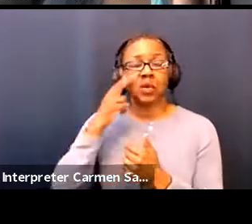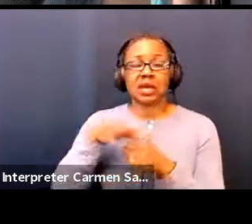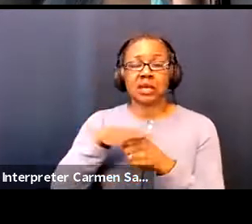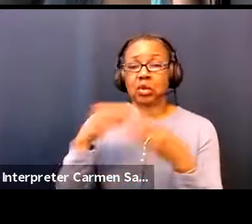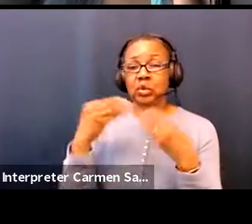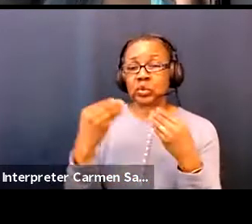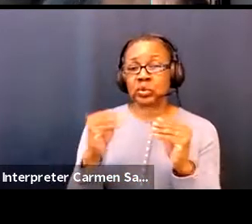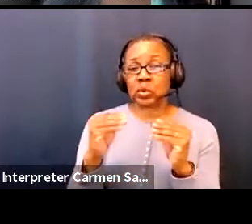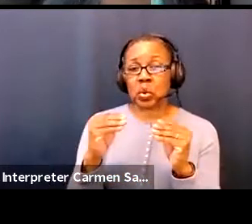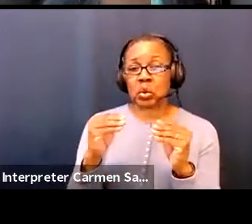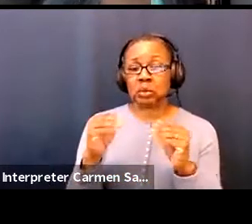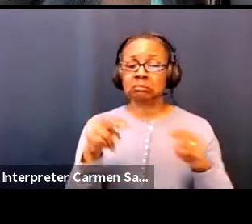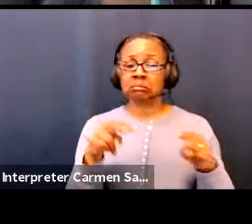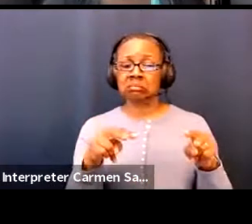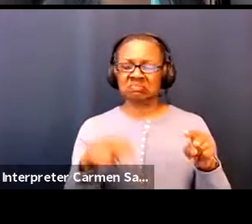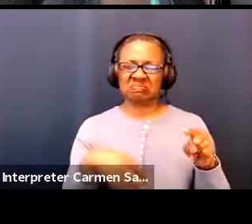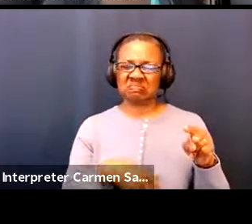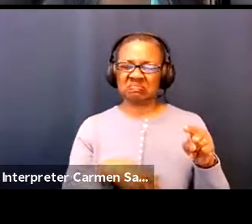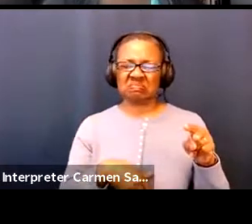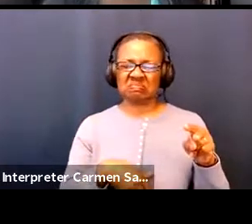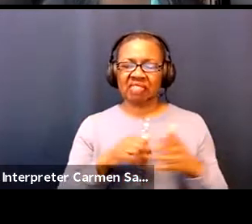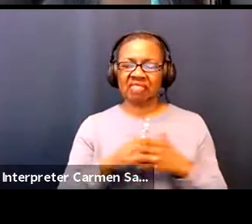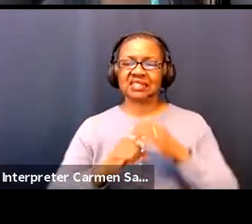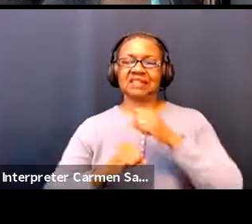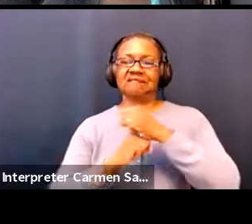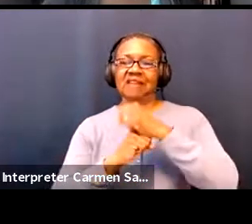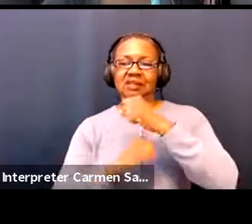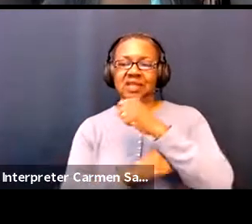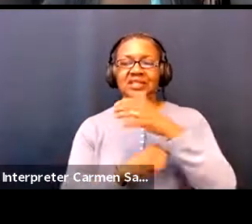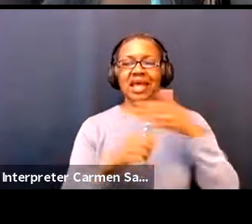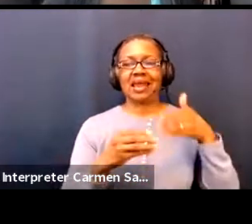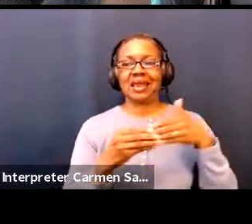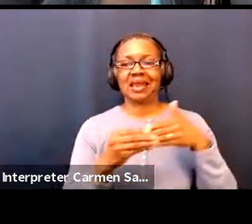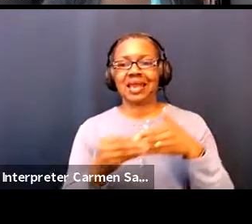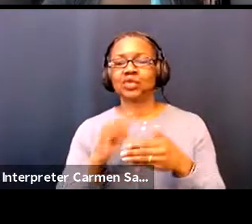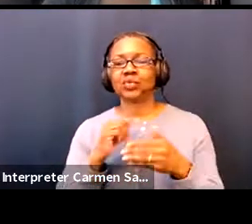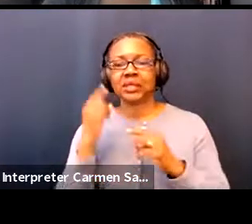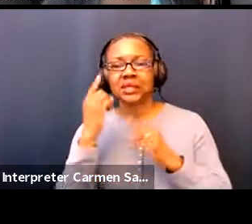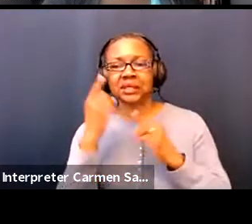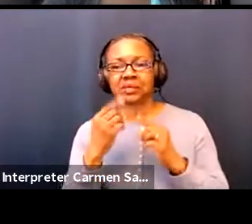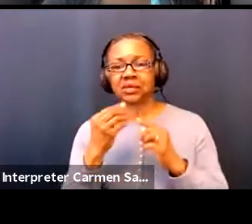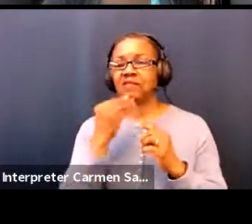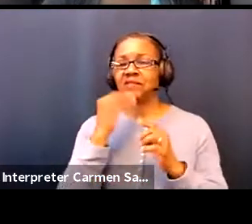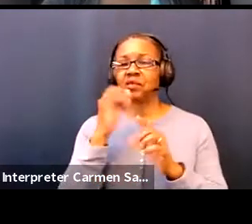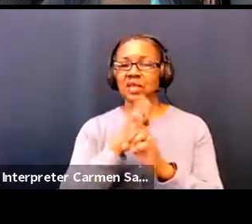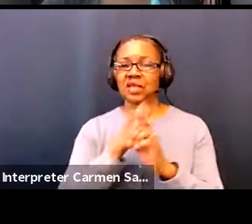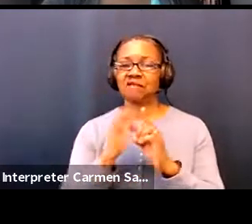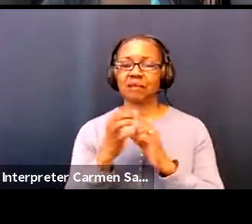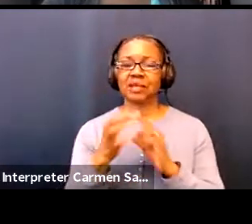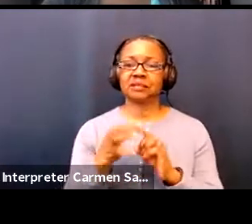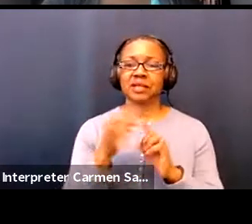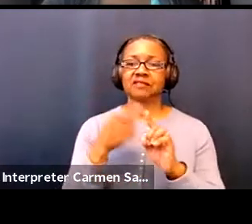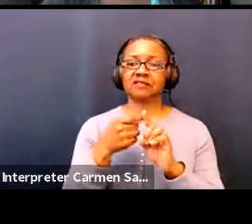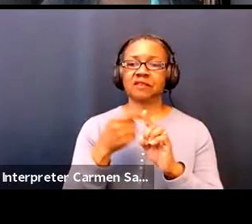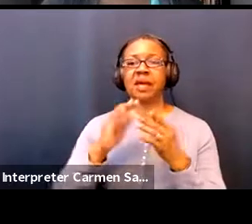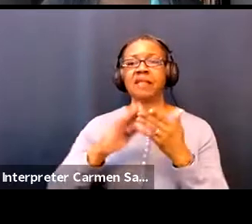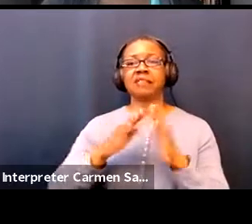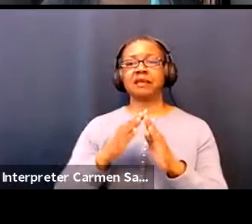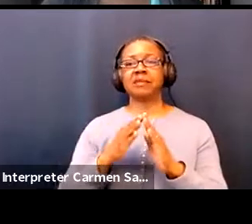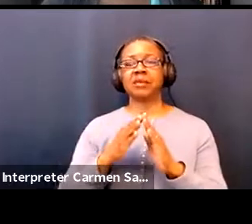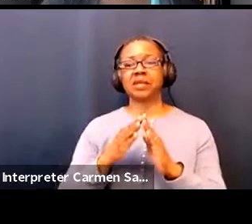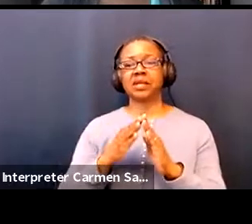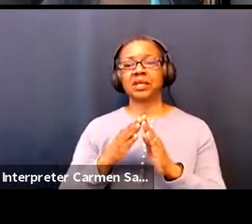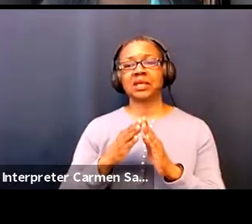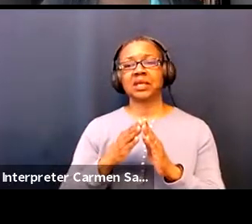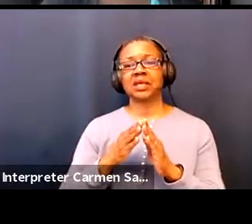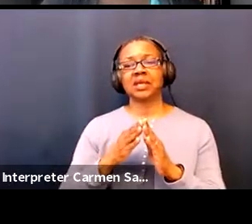as appealing. So this is the foundation that led to really looking at the food environment, especially from the community resident point